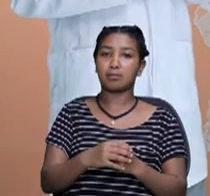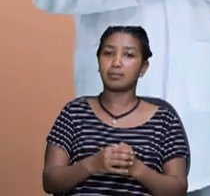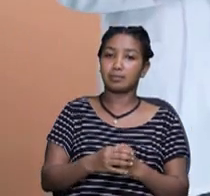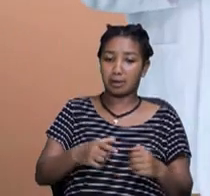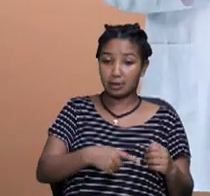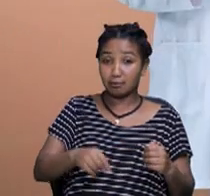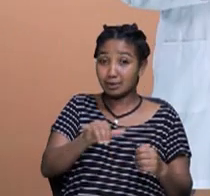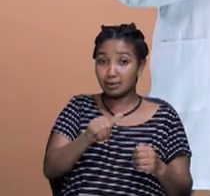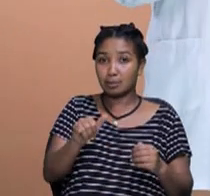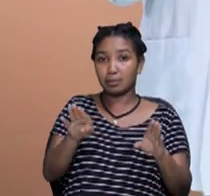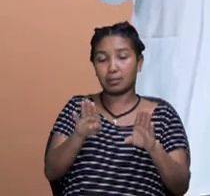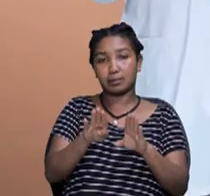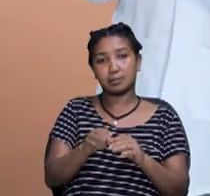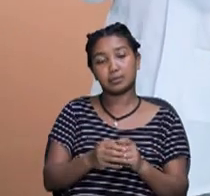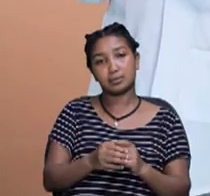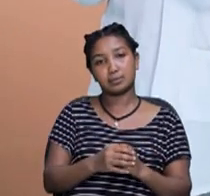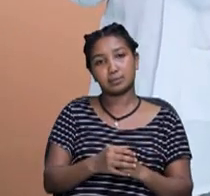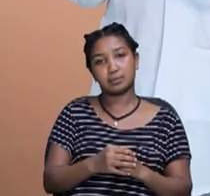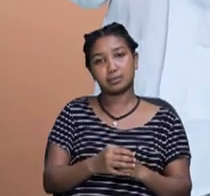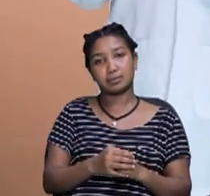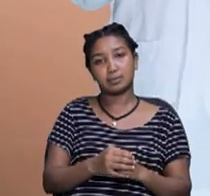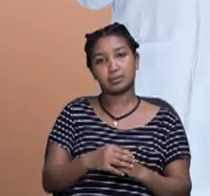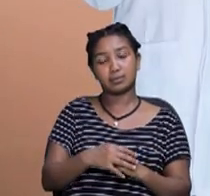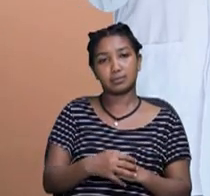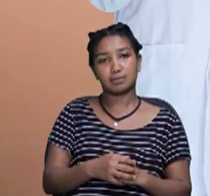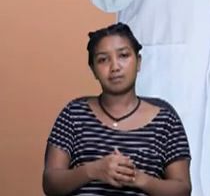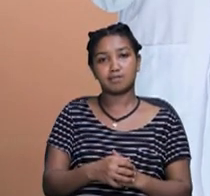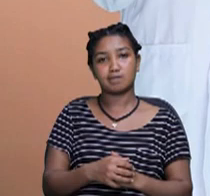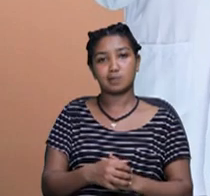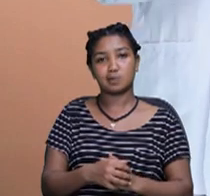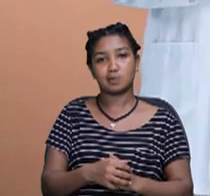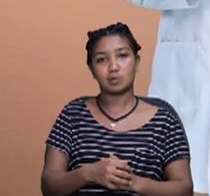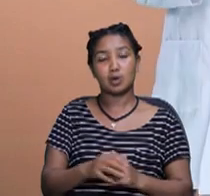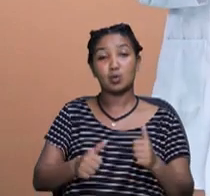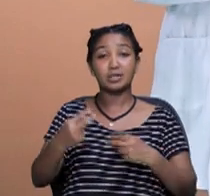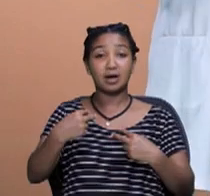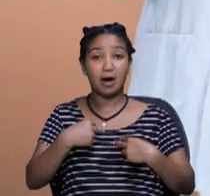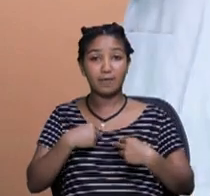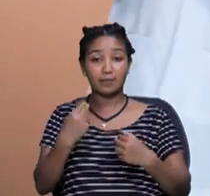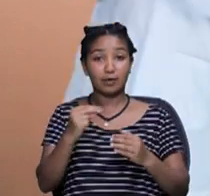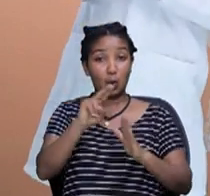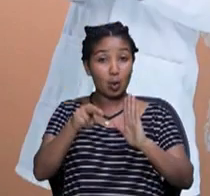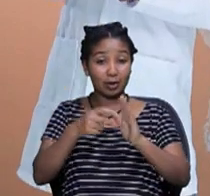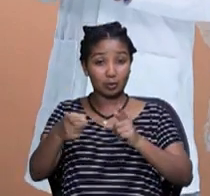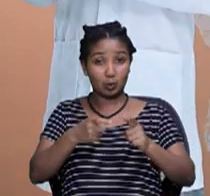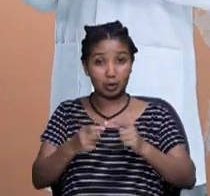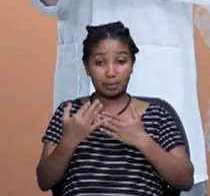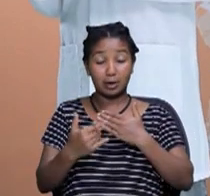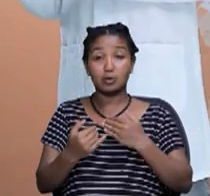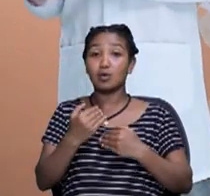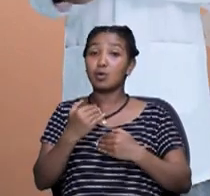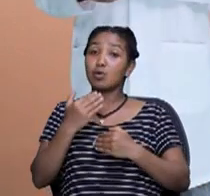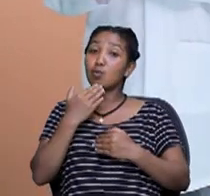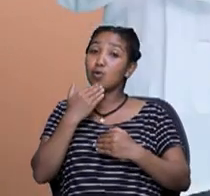endocrine glands called pancreatic isolates, which have a role in controlling blood glucose